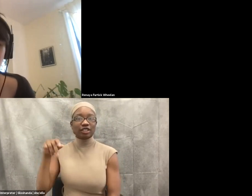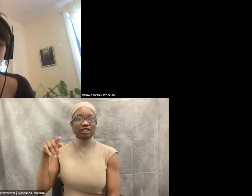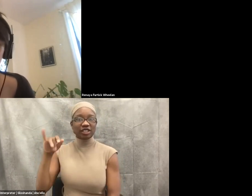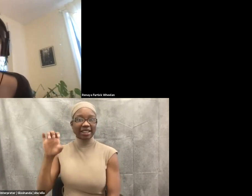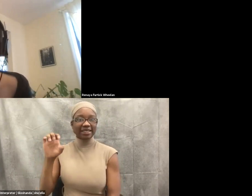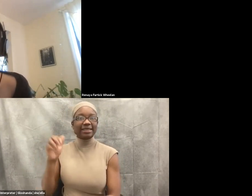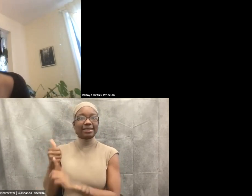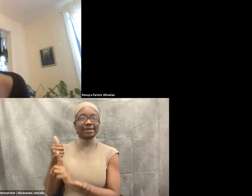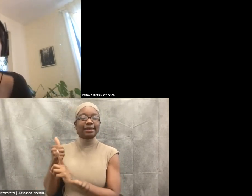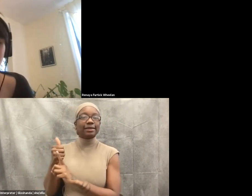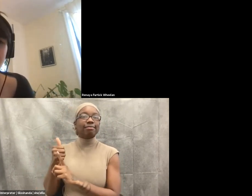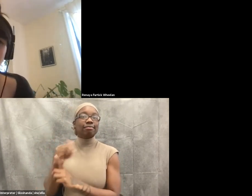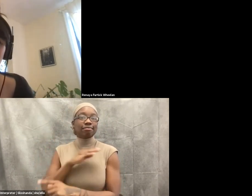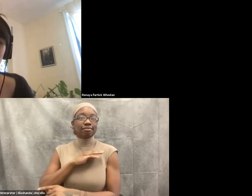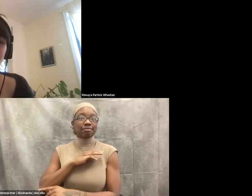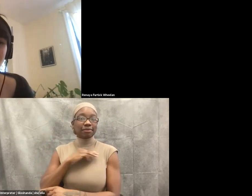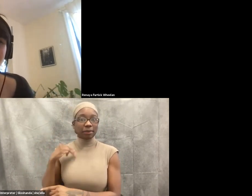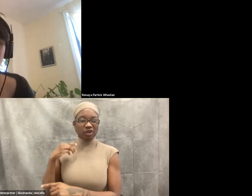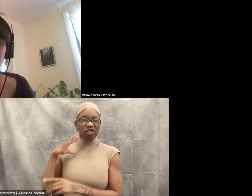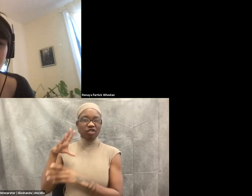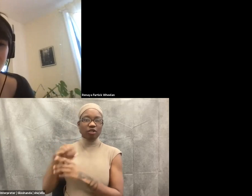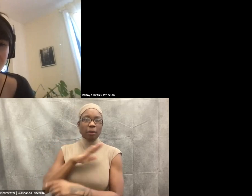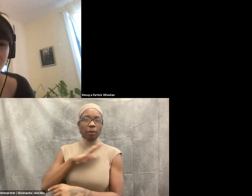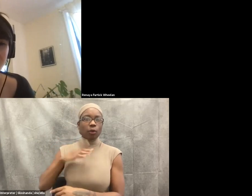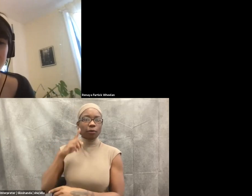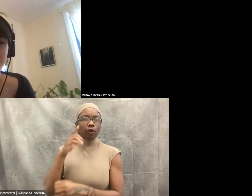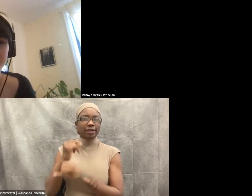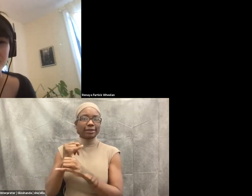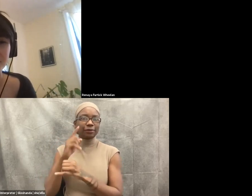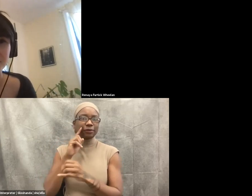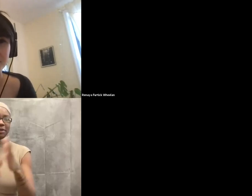to seeing your dialogue in the chat. And with that, I will pass it to Jackie.